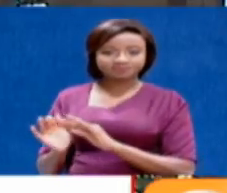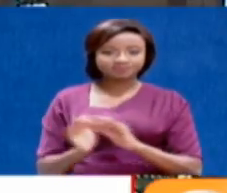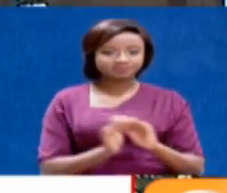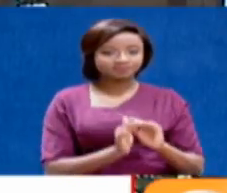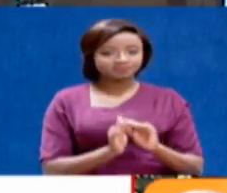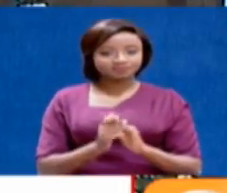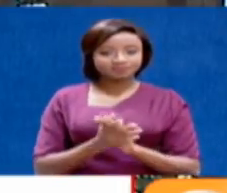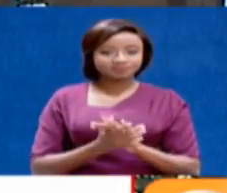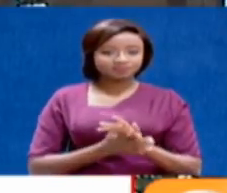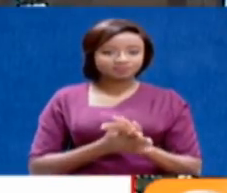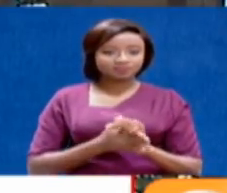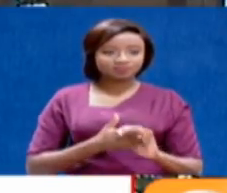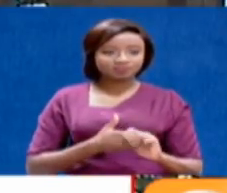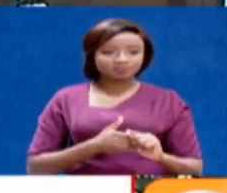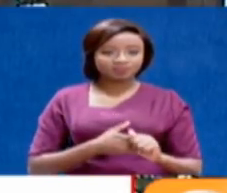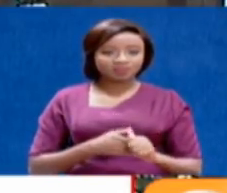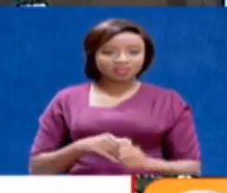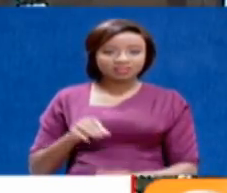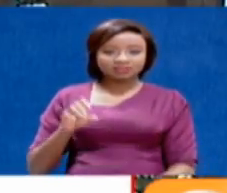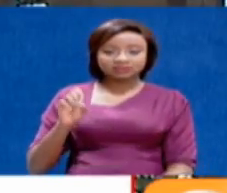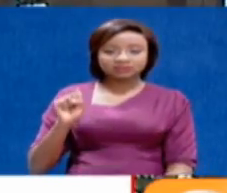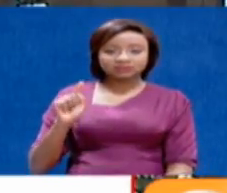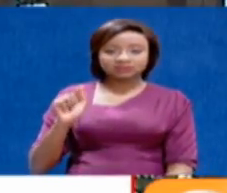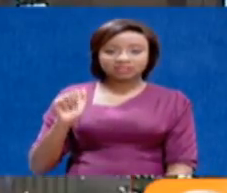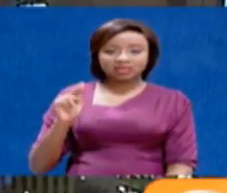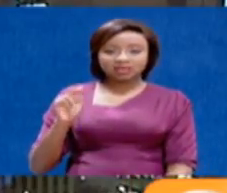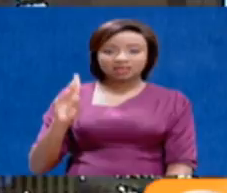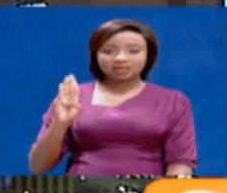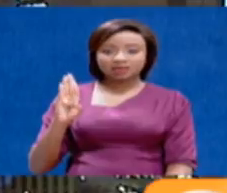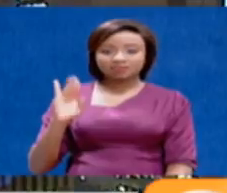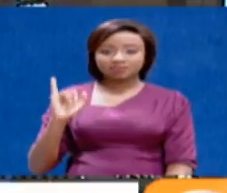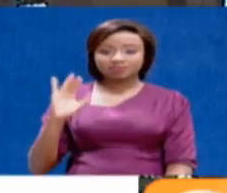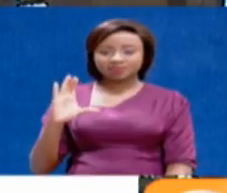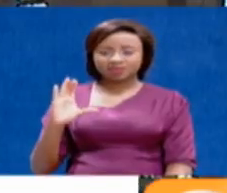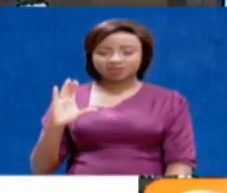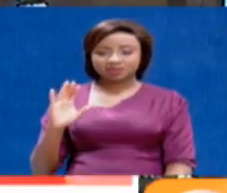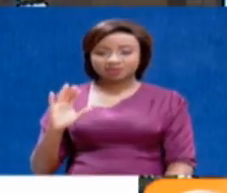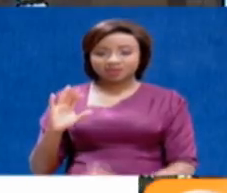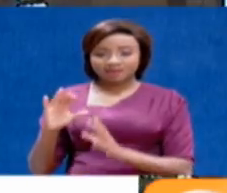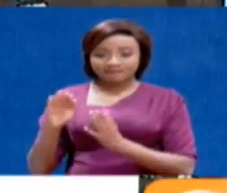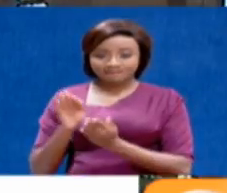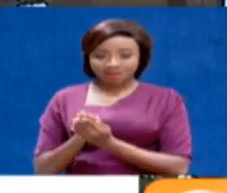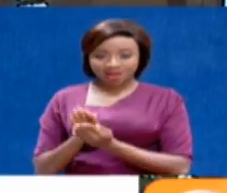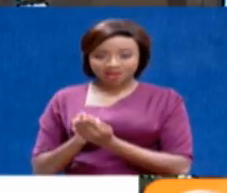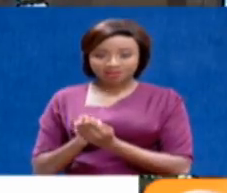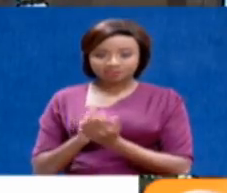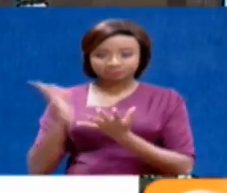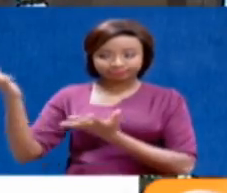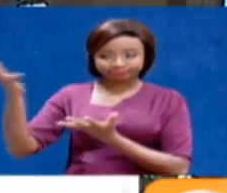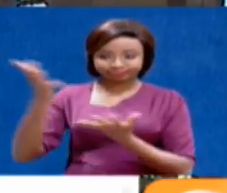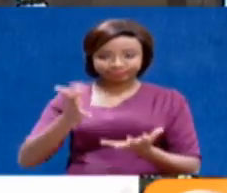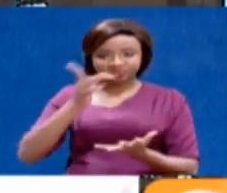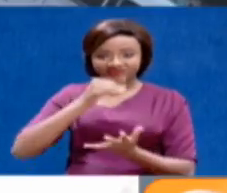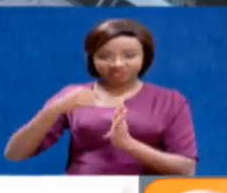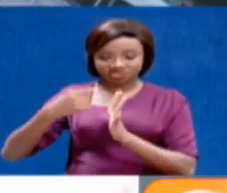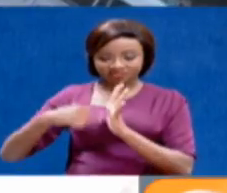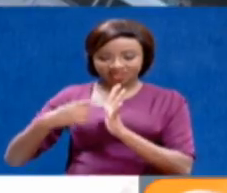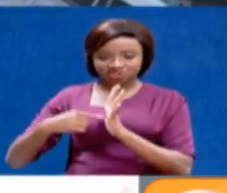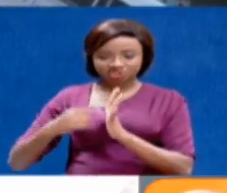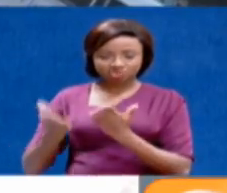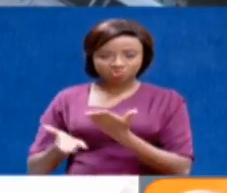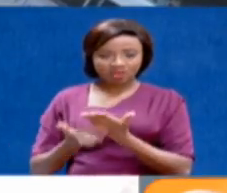Let's stay with COVID-19 updates. Stanbic Bank has imported 192 ventilators into the country. The ventilators, worth